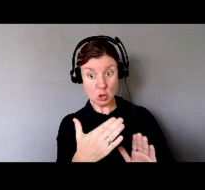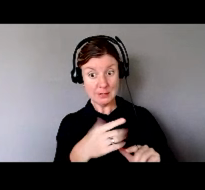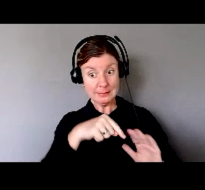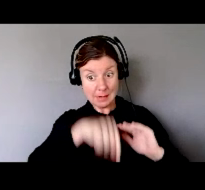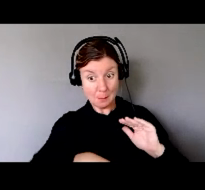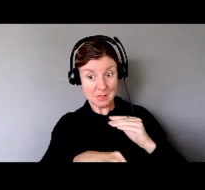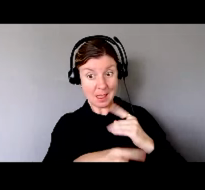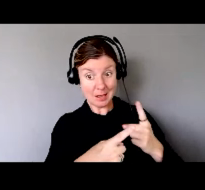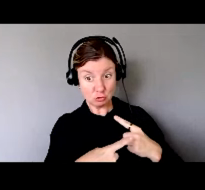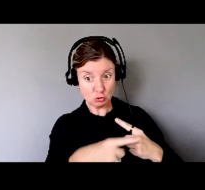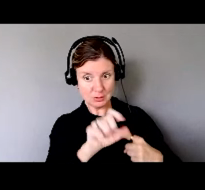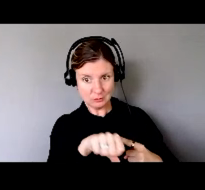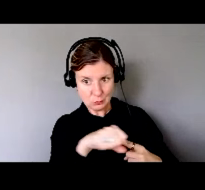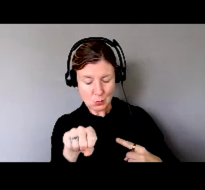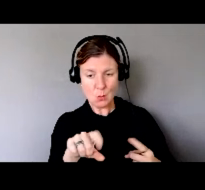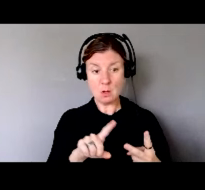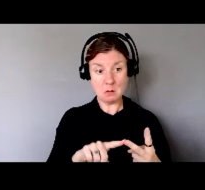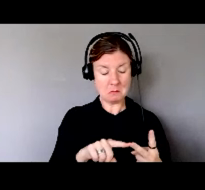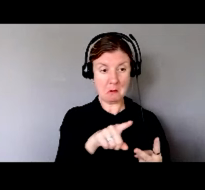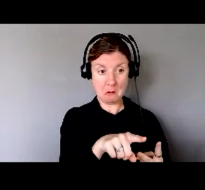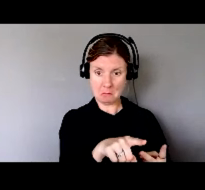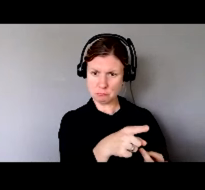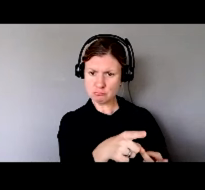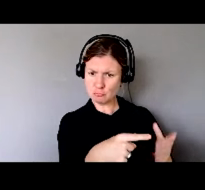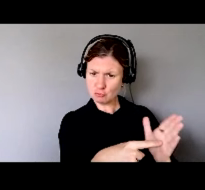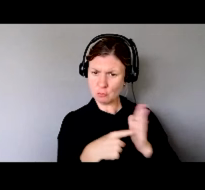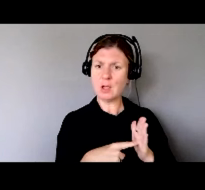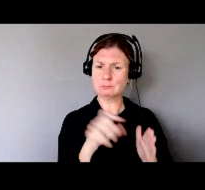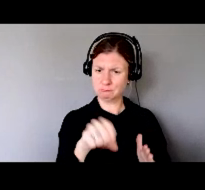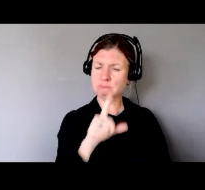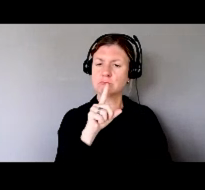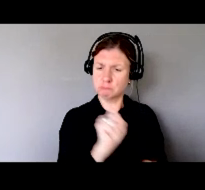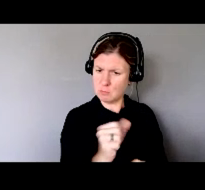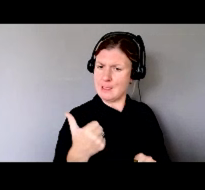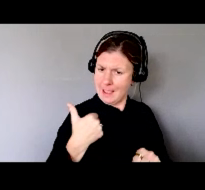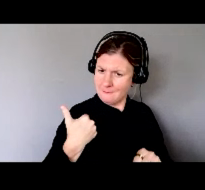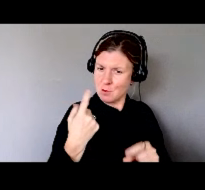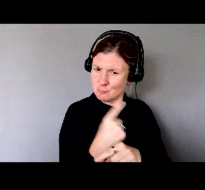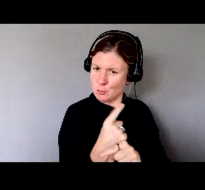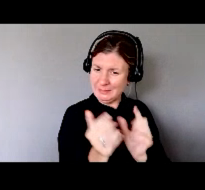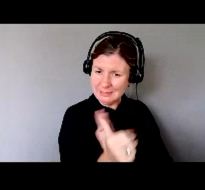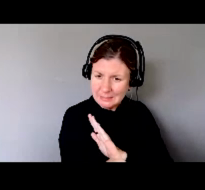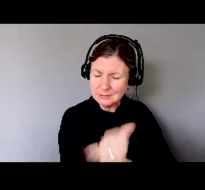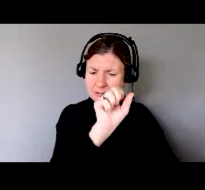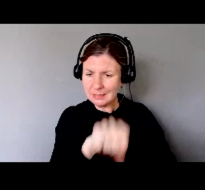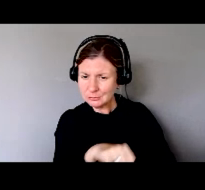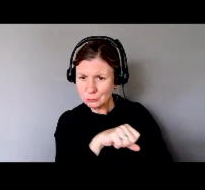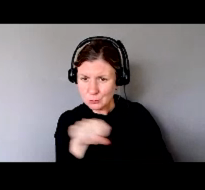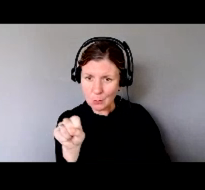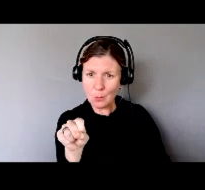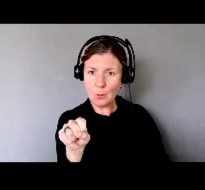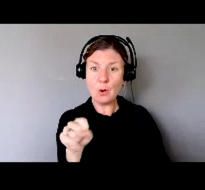whether applicants demonstrate that they have the skills required to be successful when creating a